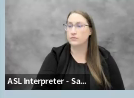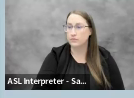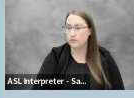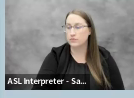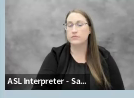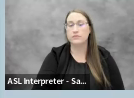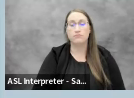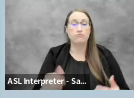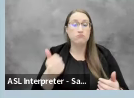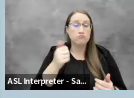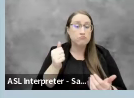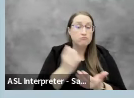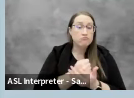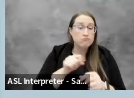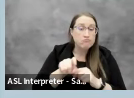Any takers?